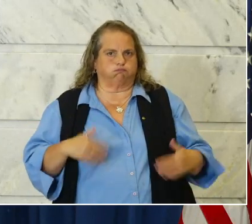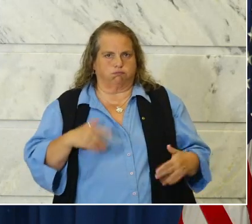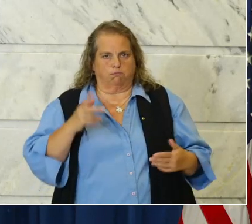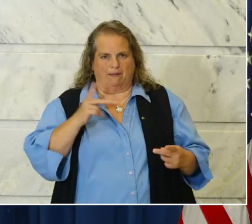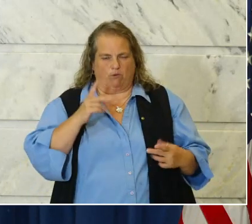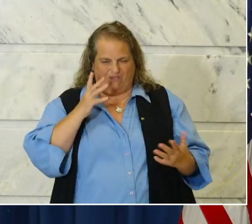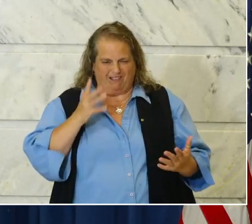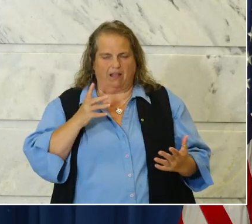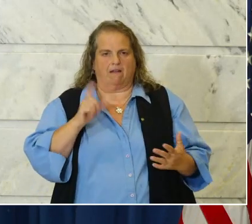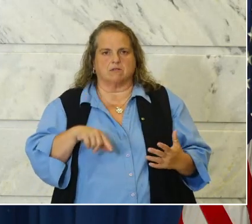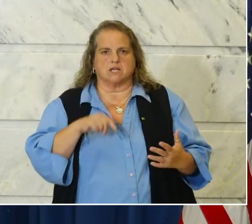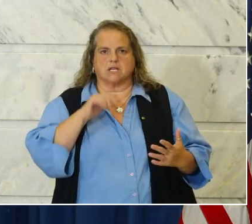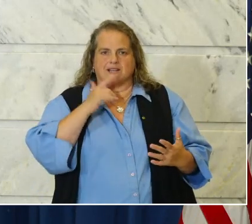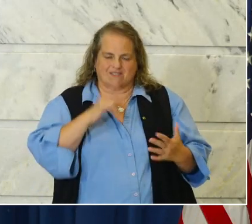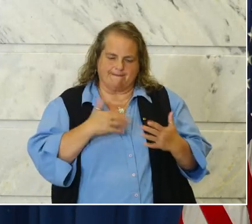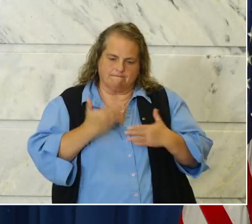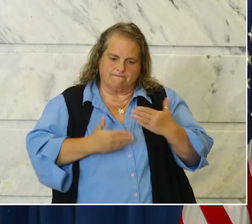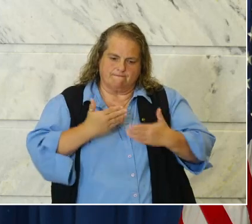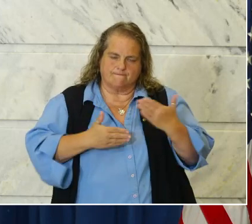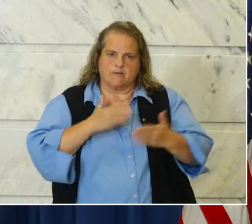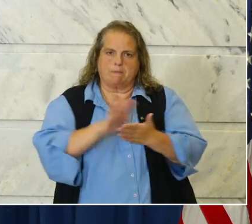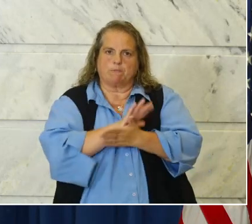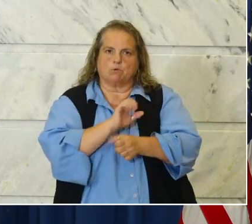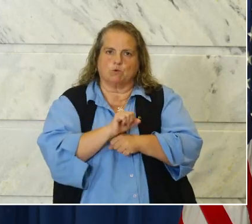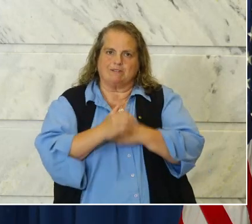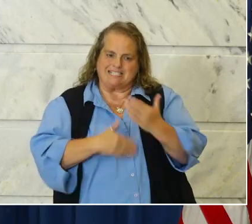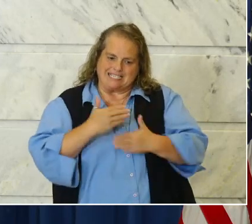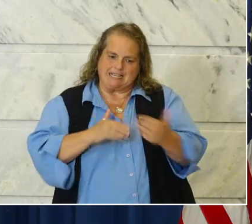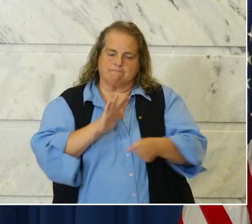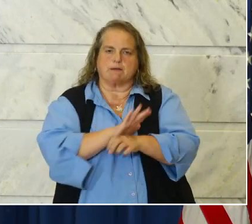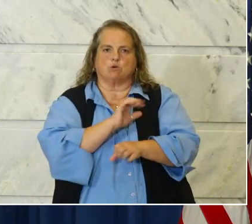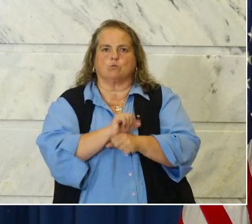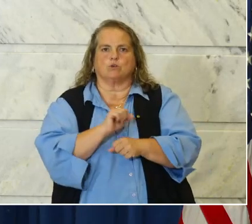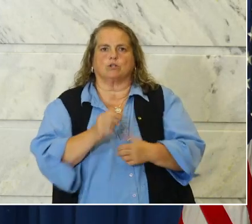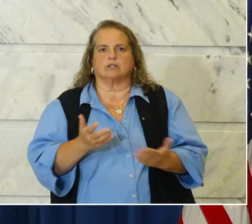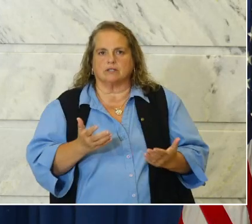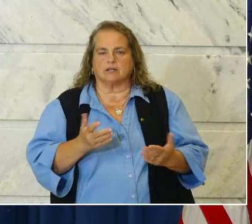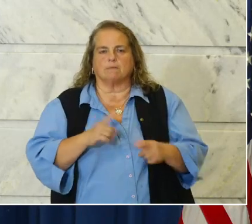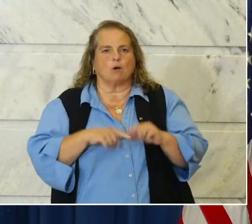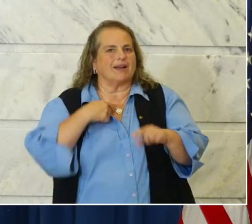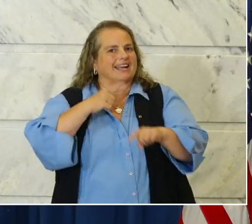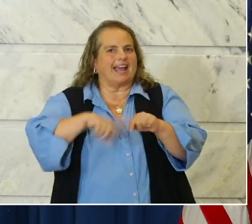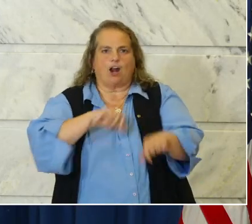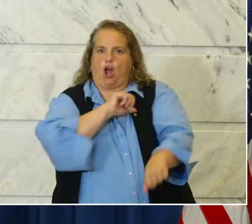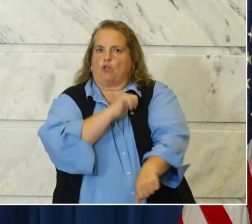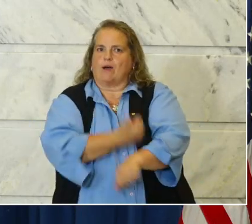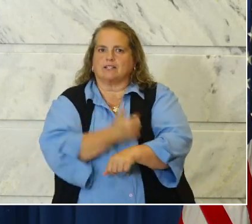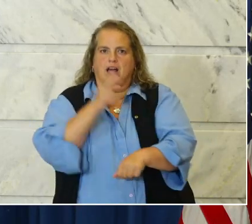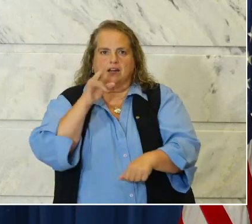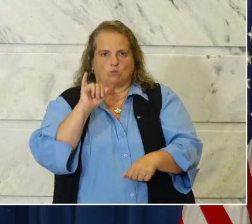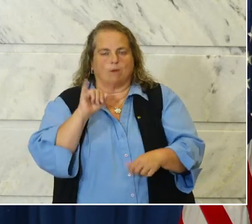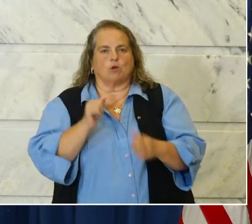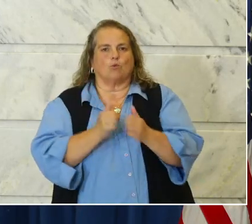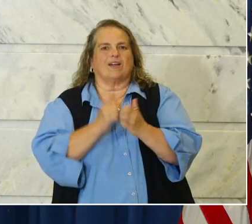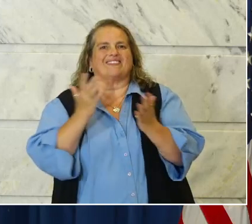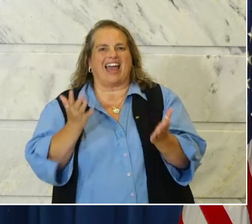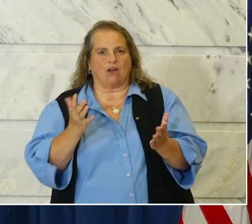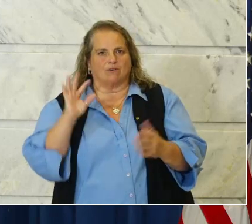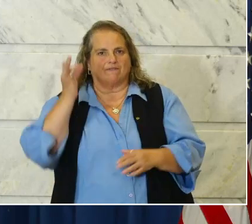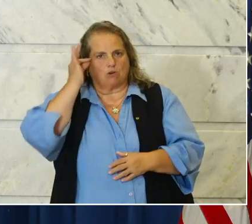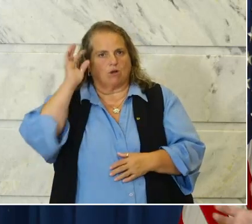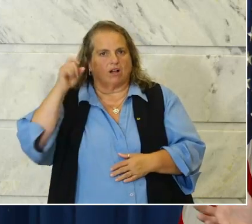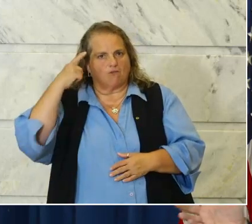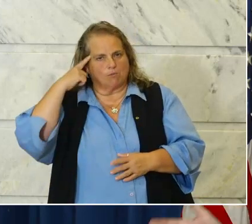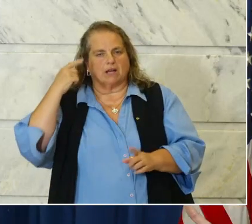people have to wait longer than they should. But we can't authorize unemployment, and or we